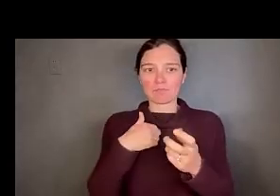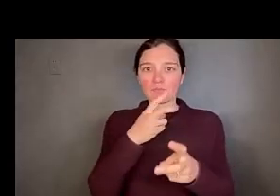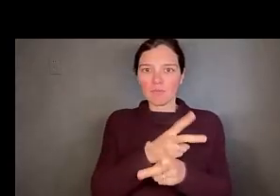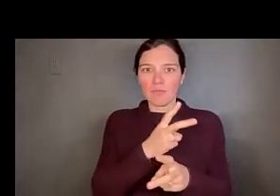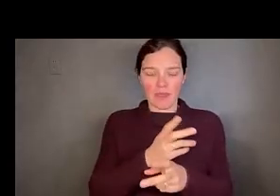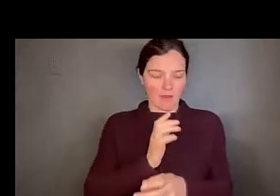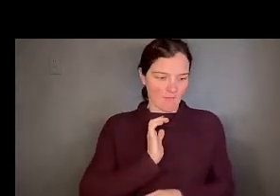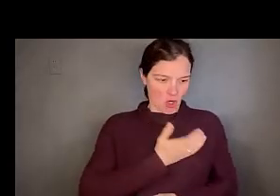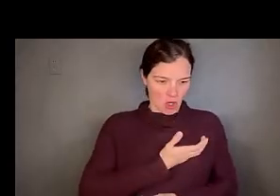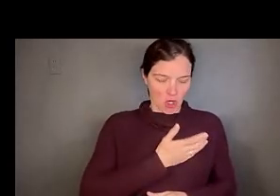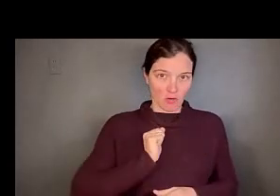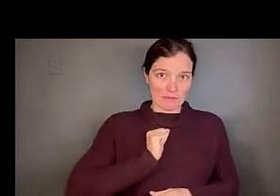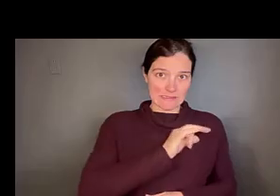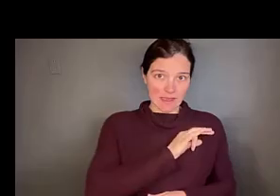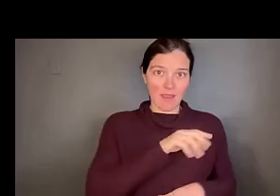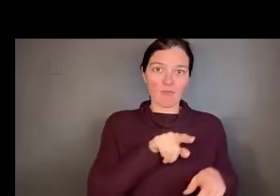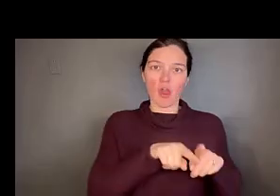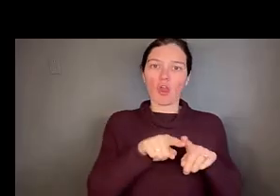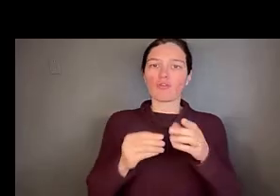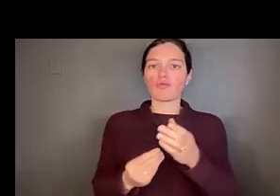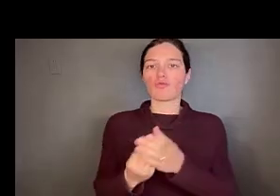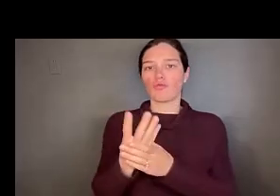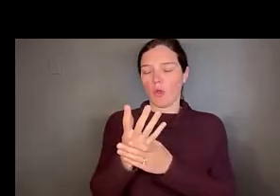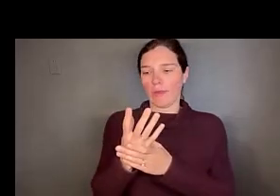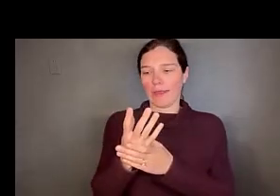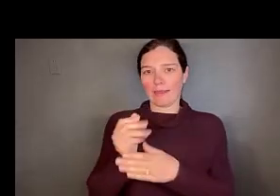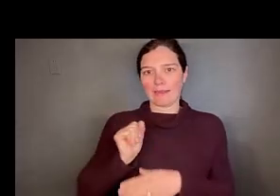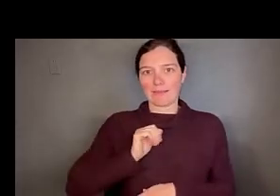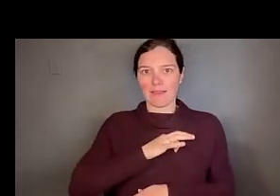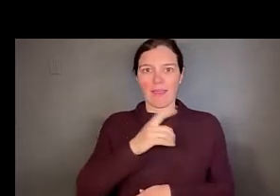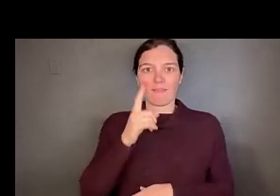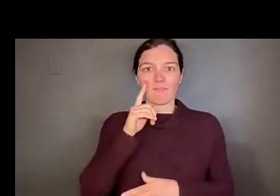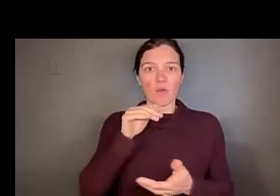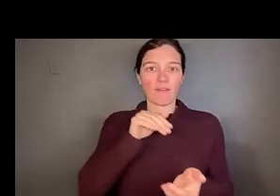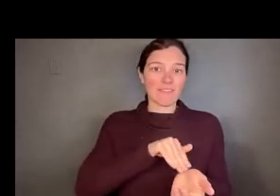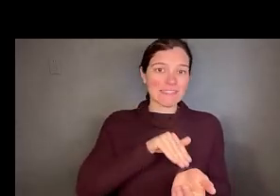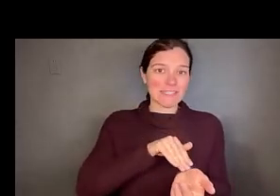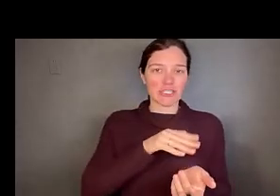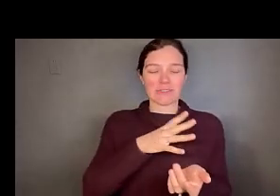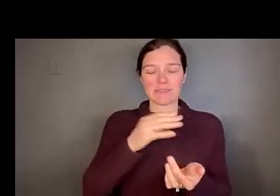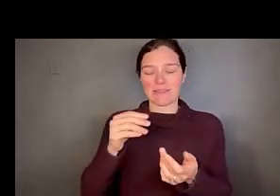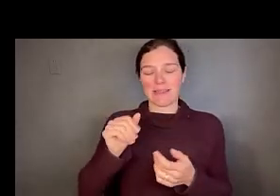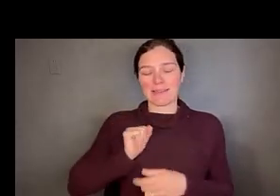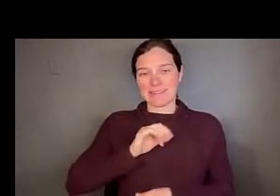of our own, but also growing the pipeline in both our physicians and our staff.